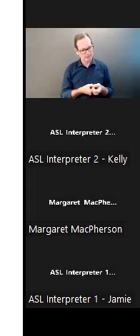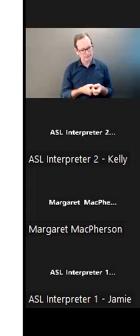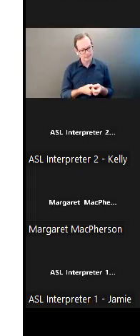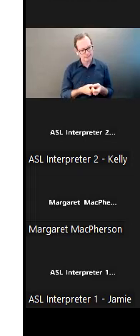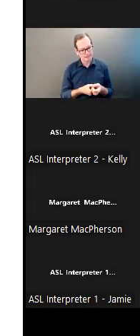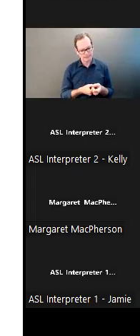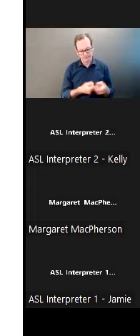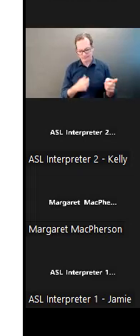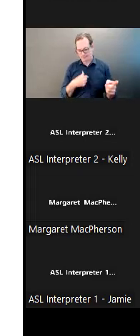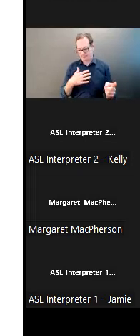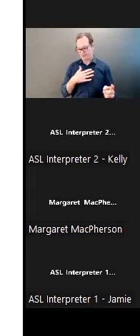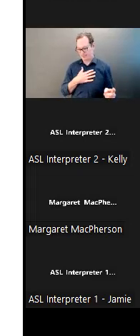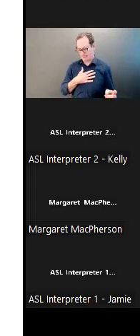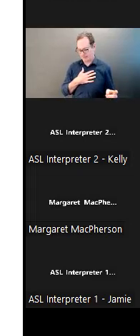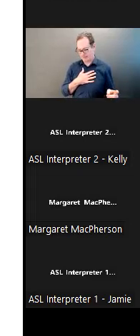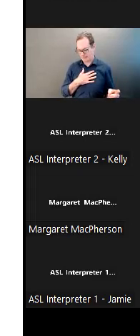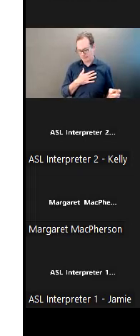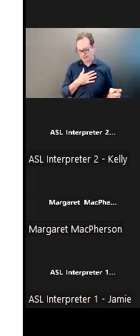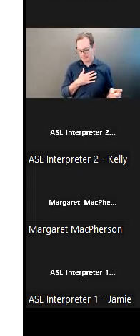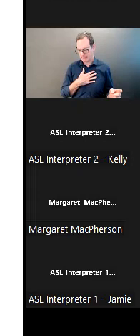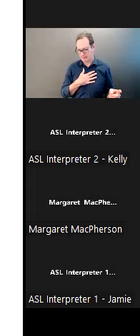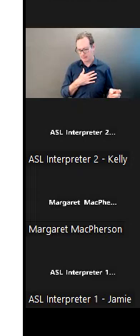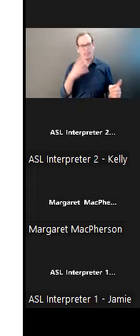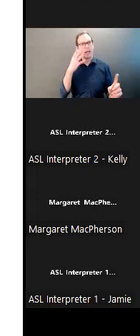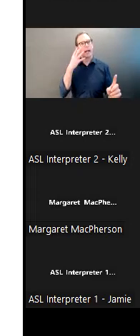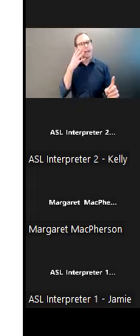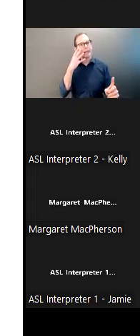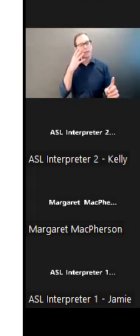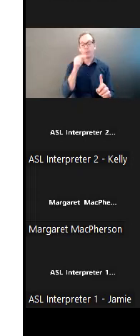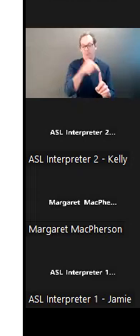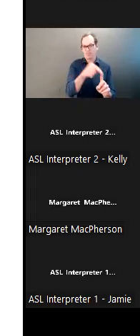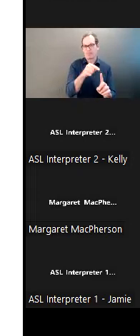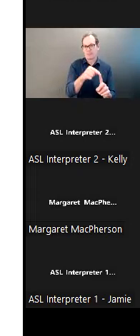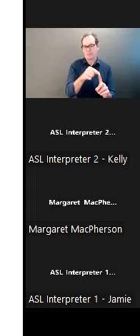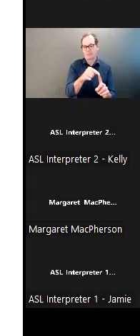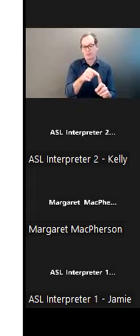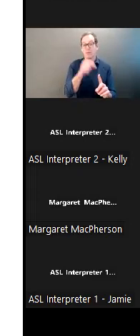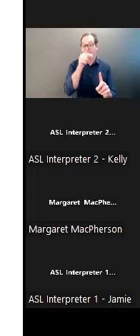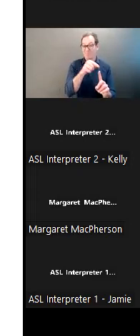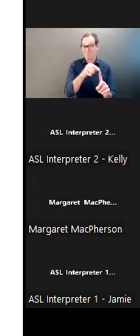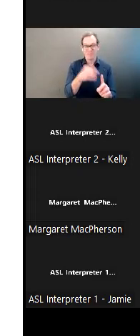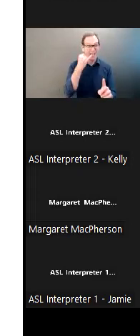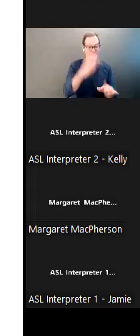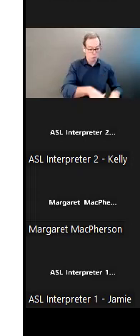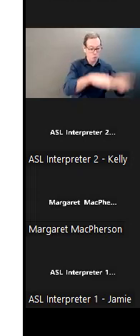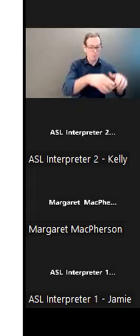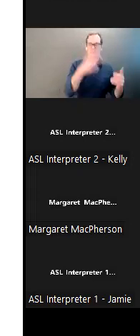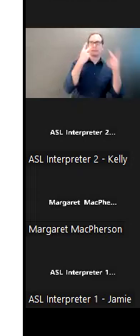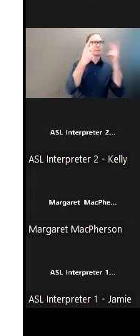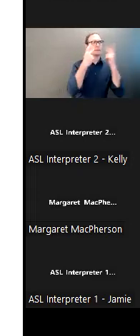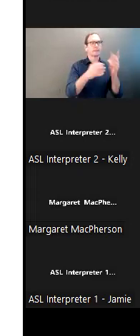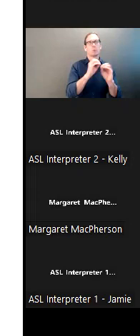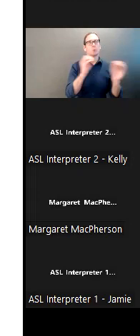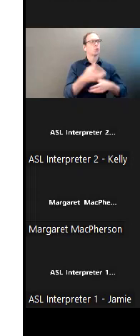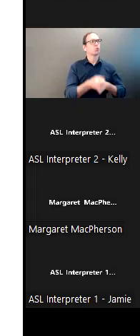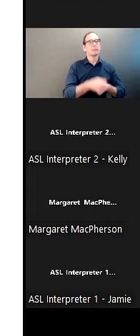can be harmful, you might find it difficult to form trusting relationships with care providers in professional contexts or in